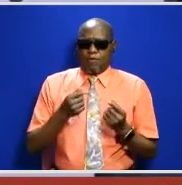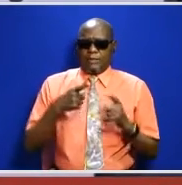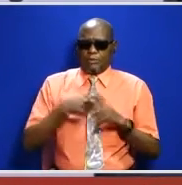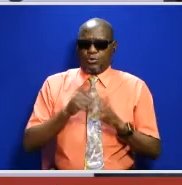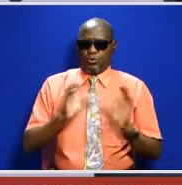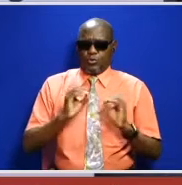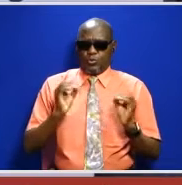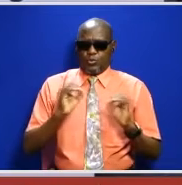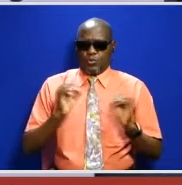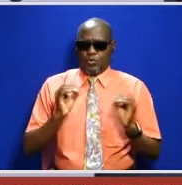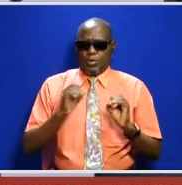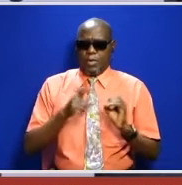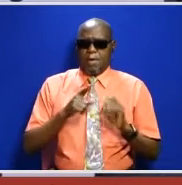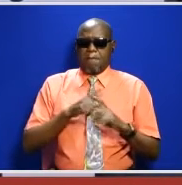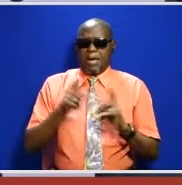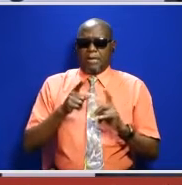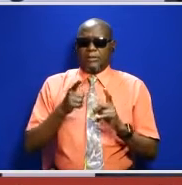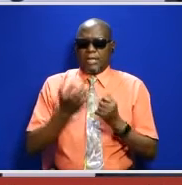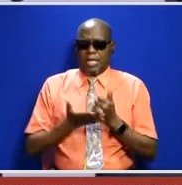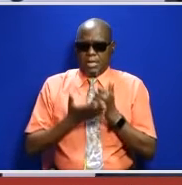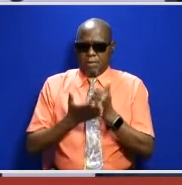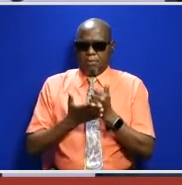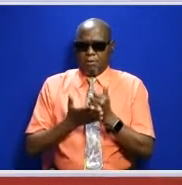but presiding over